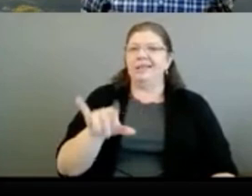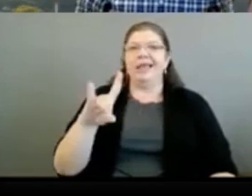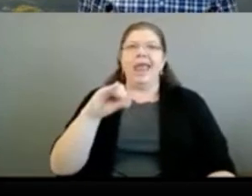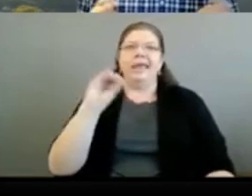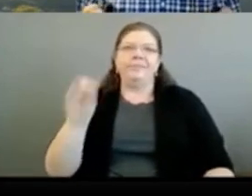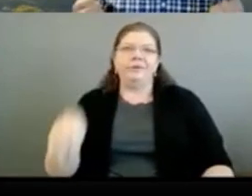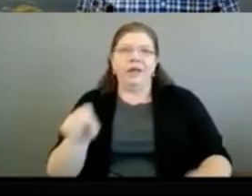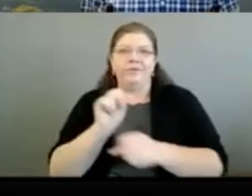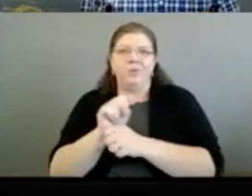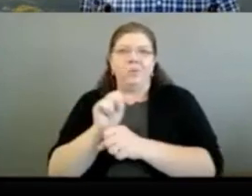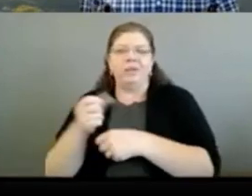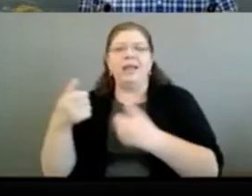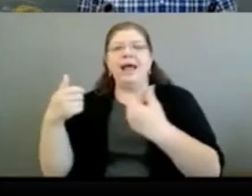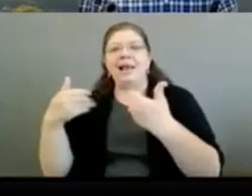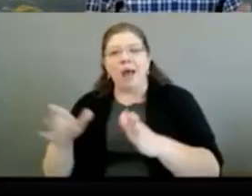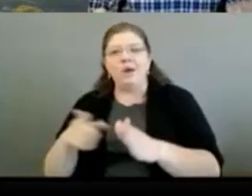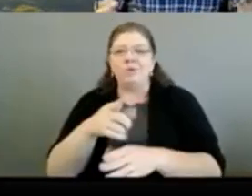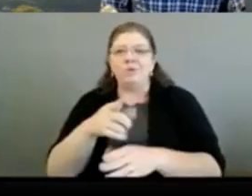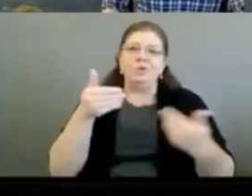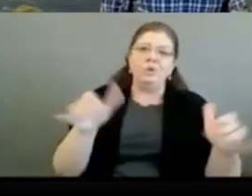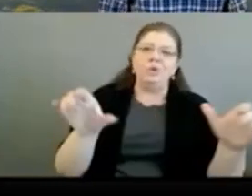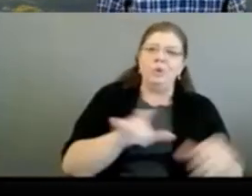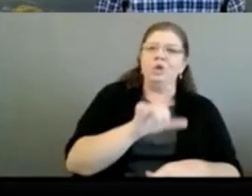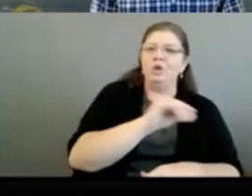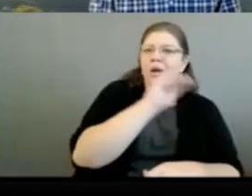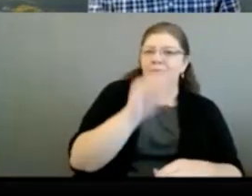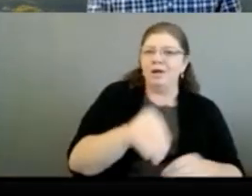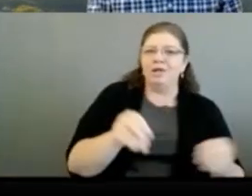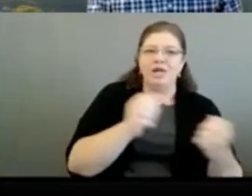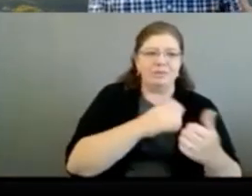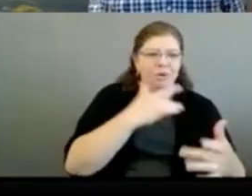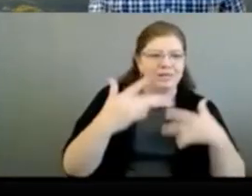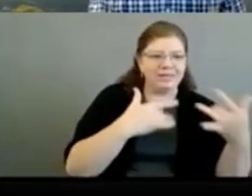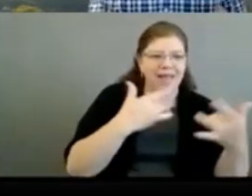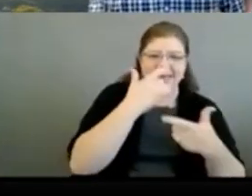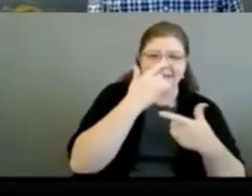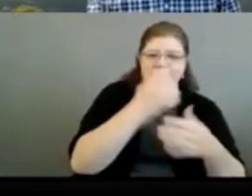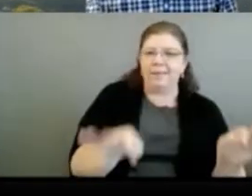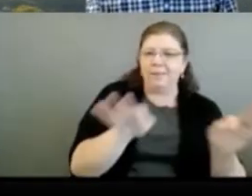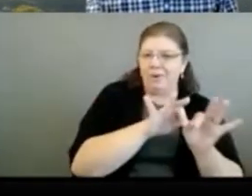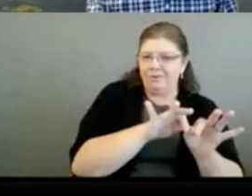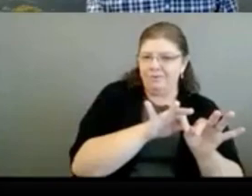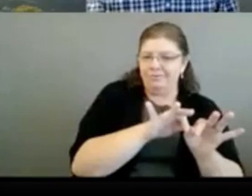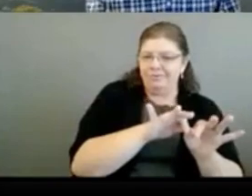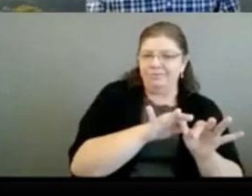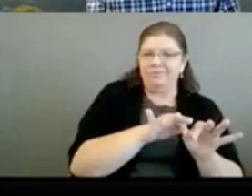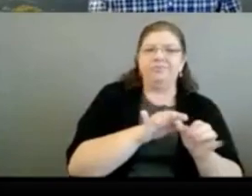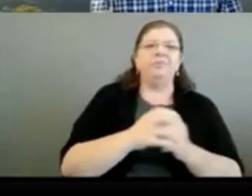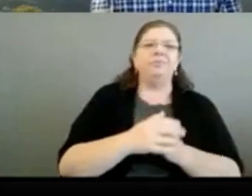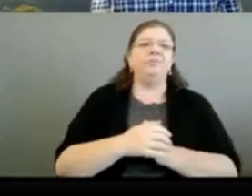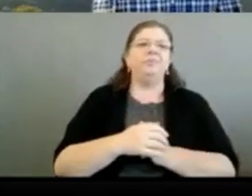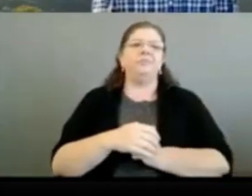that allows you to do that 20% that is so exciting and important. So an edge list is a key data structure. So we'll now head over to